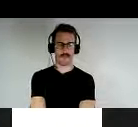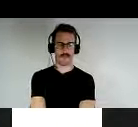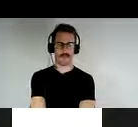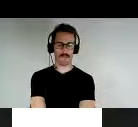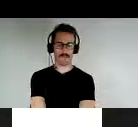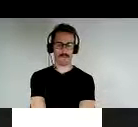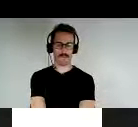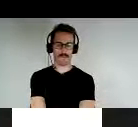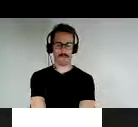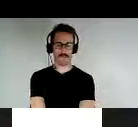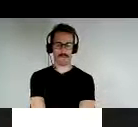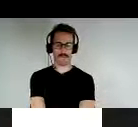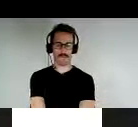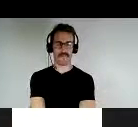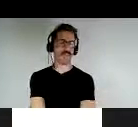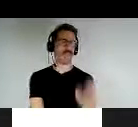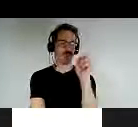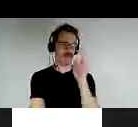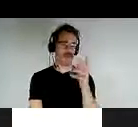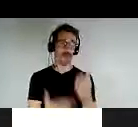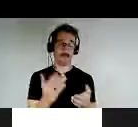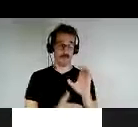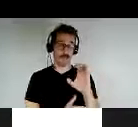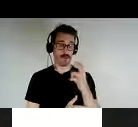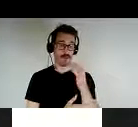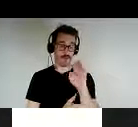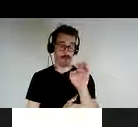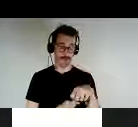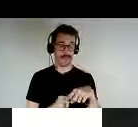It's okay. Christine, maybe you can read out the results.